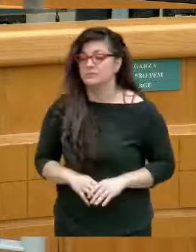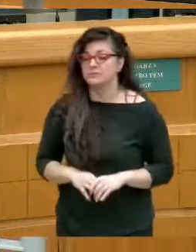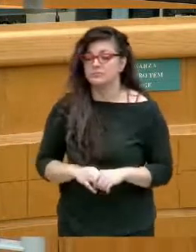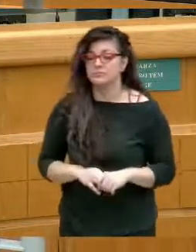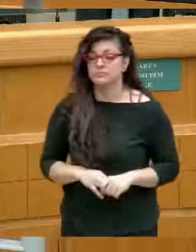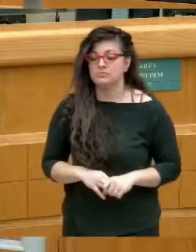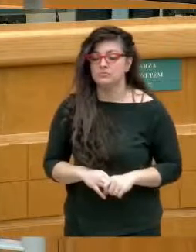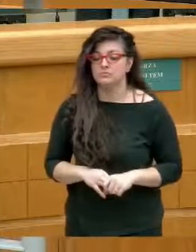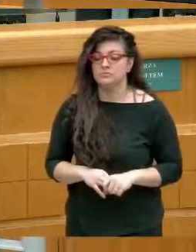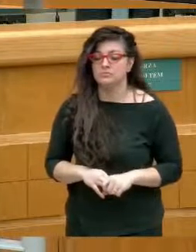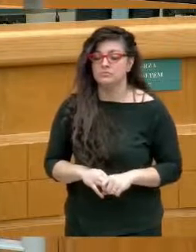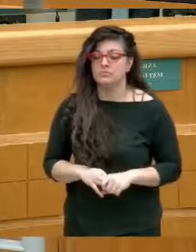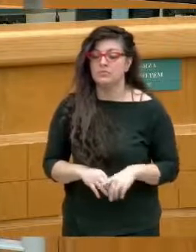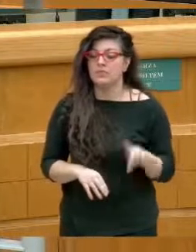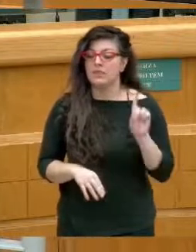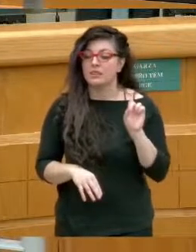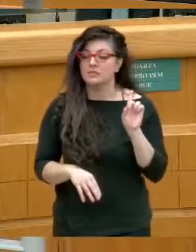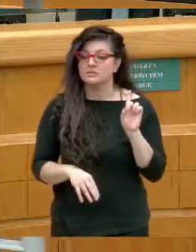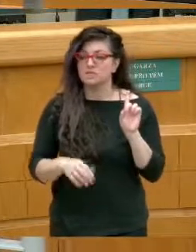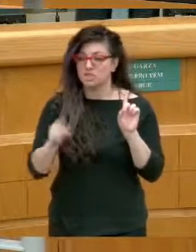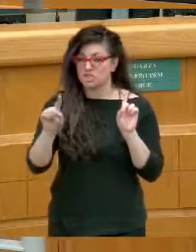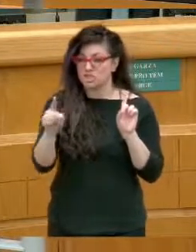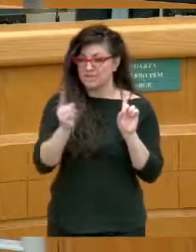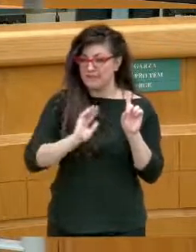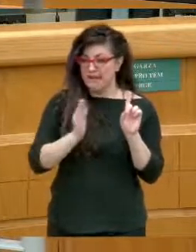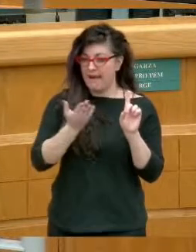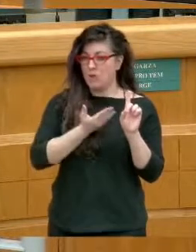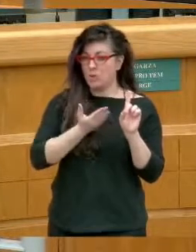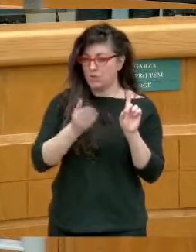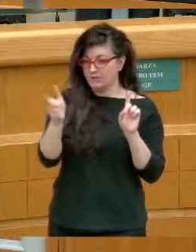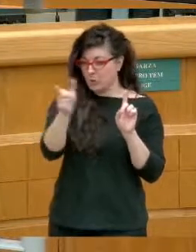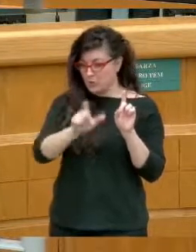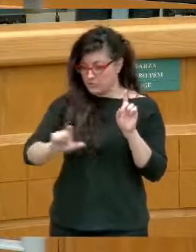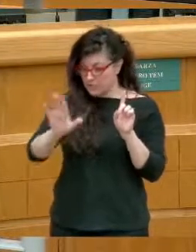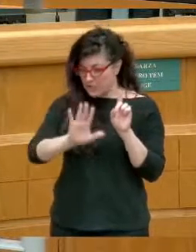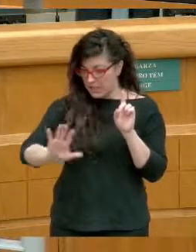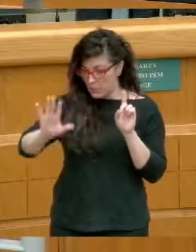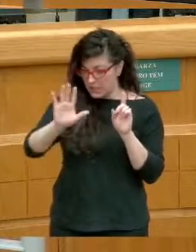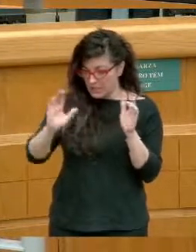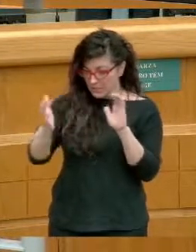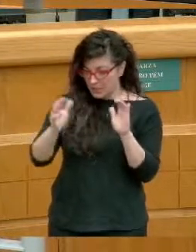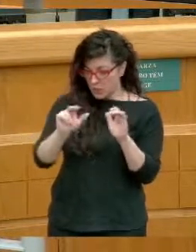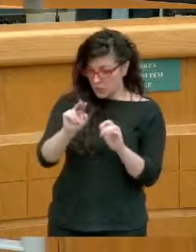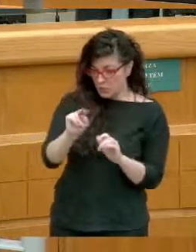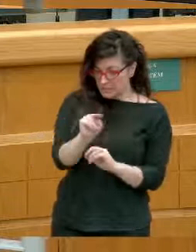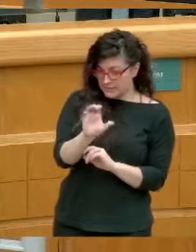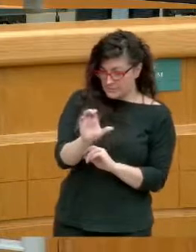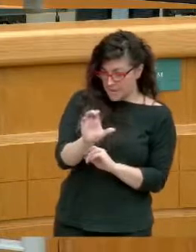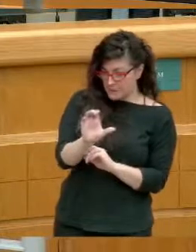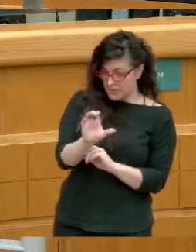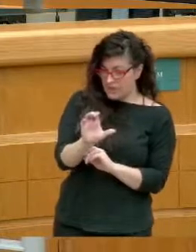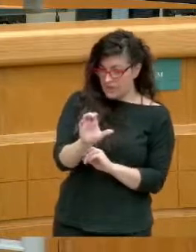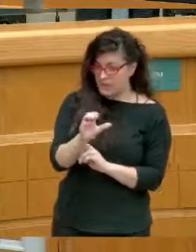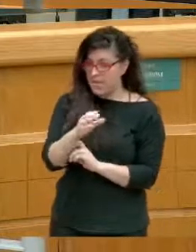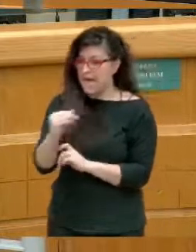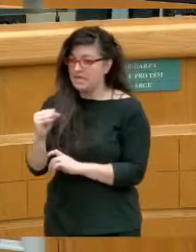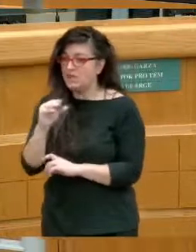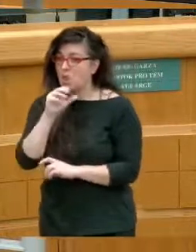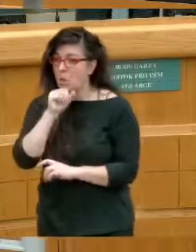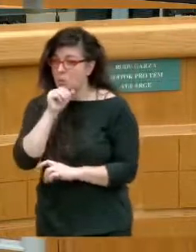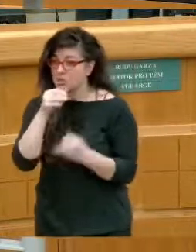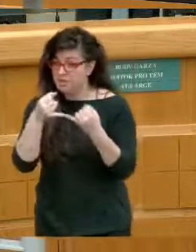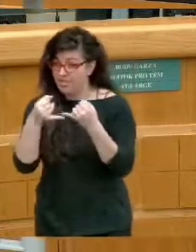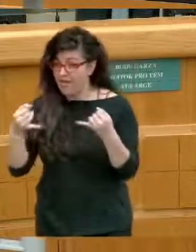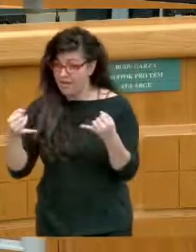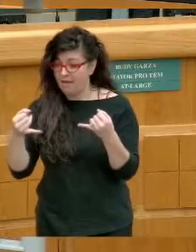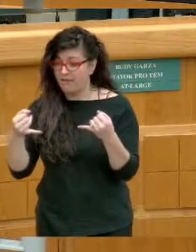This is a view just of the Coastal Bend area where we're comparing Nueces County and the orange line in terms of the number of new cases